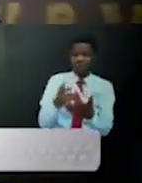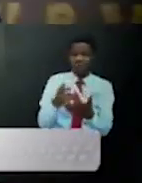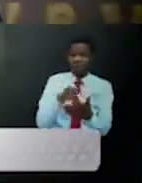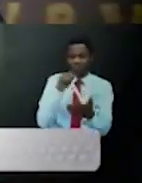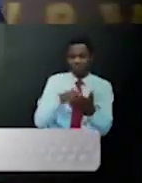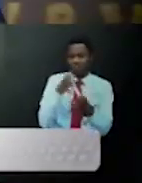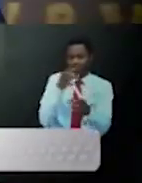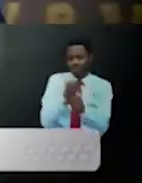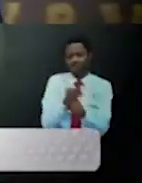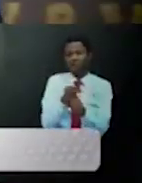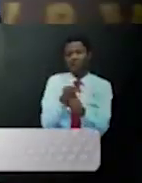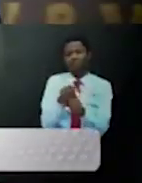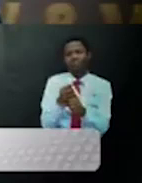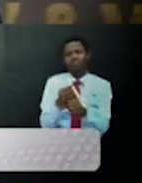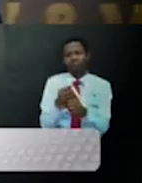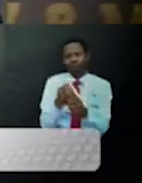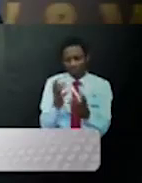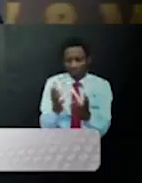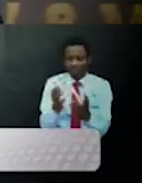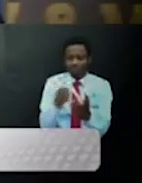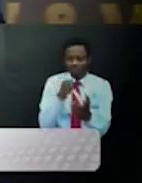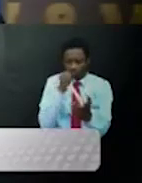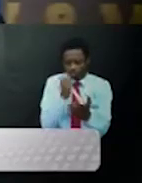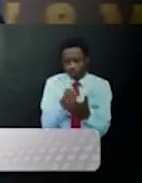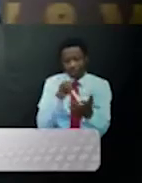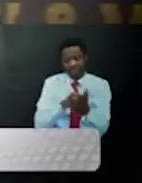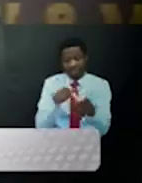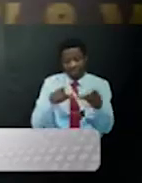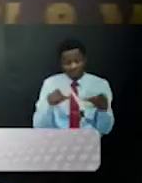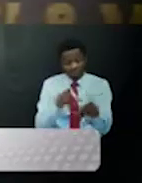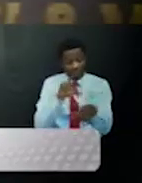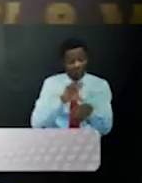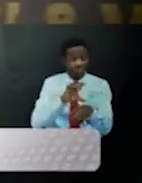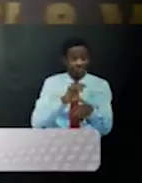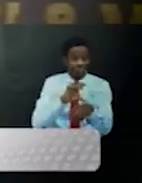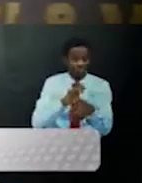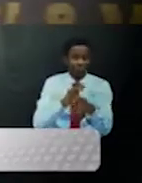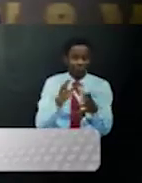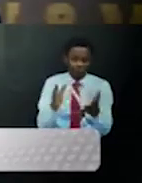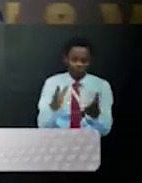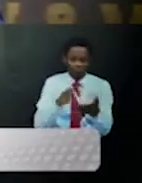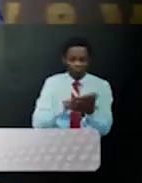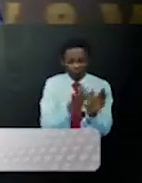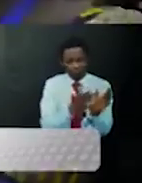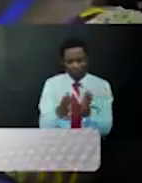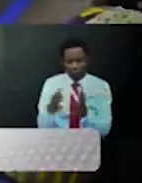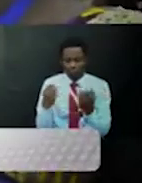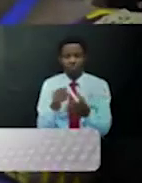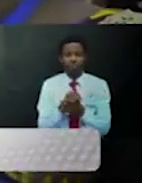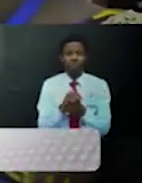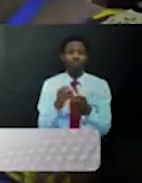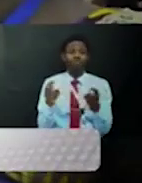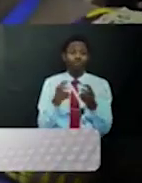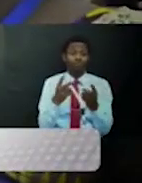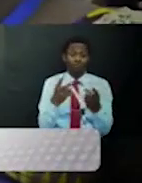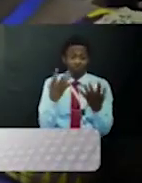This is to achieve by ensuring that the local church is statically deployed. That is, if you really want to see